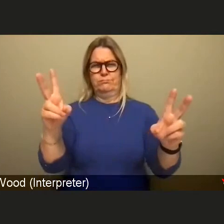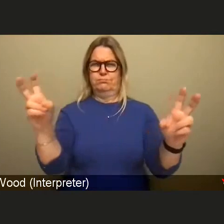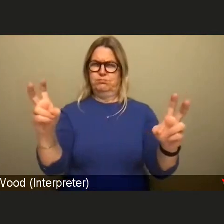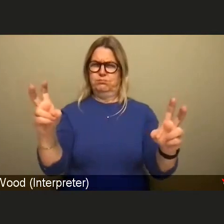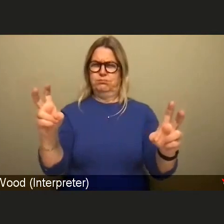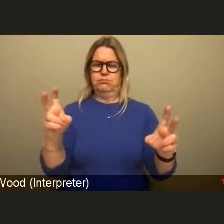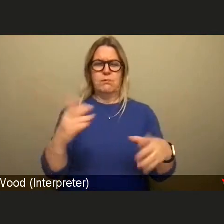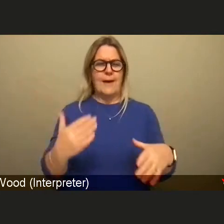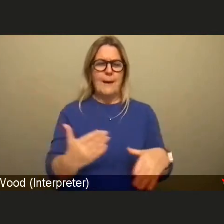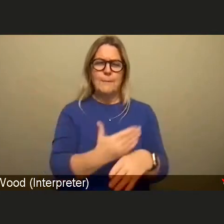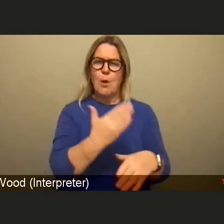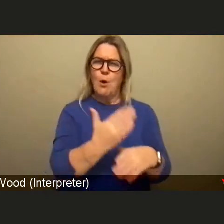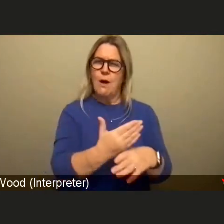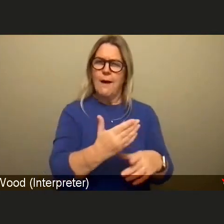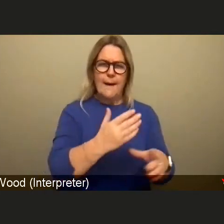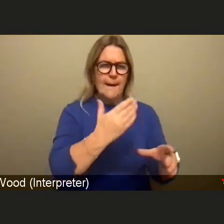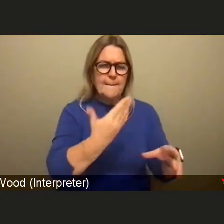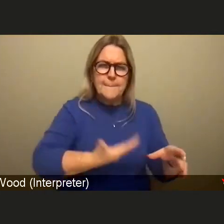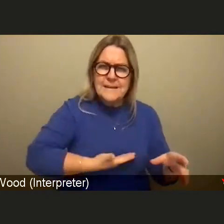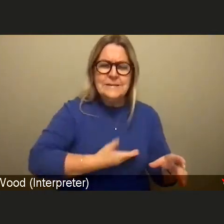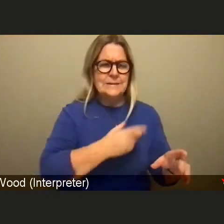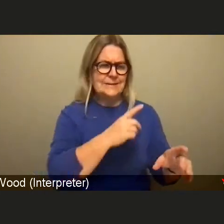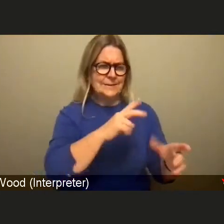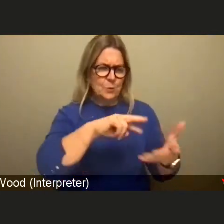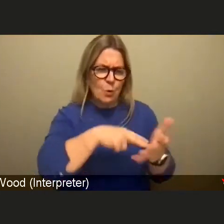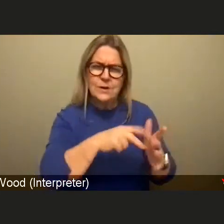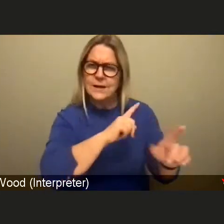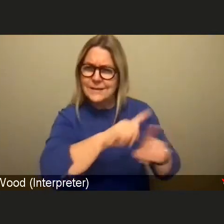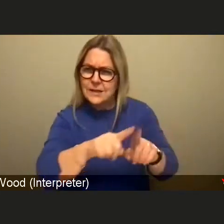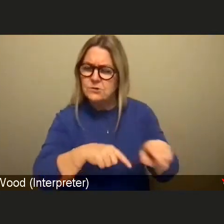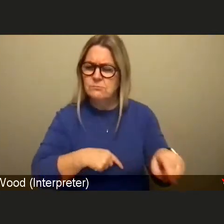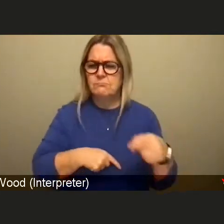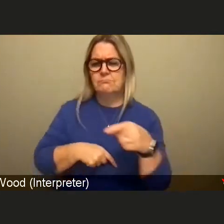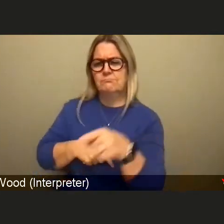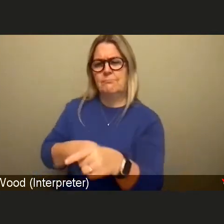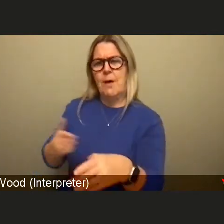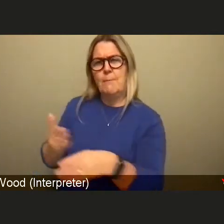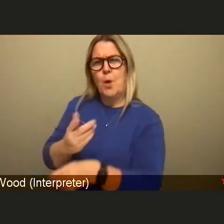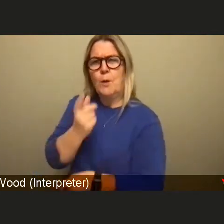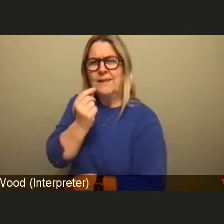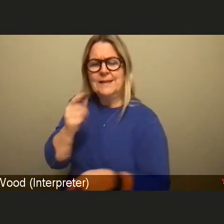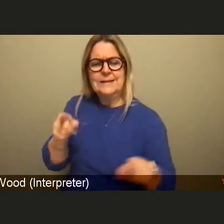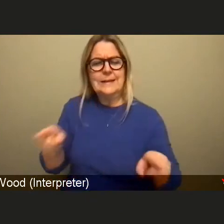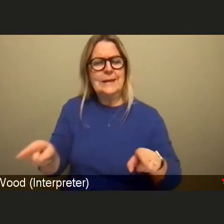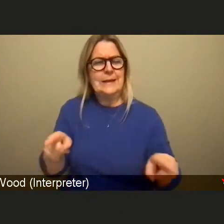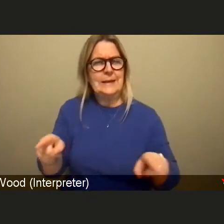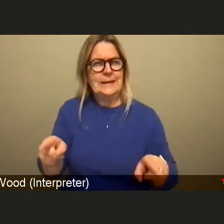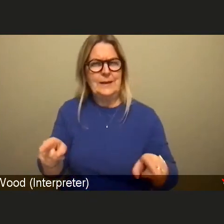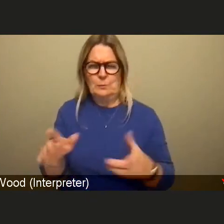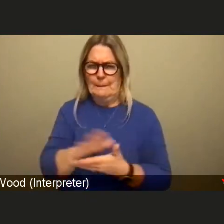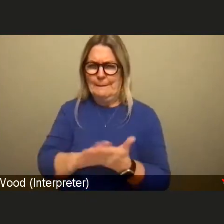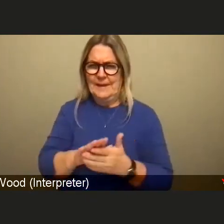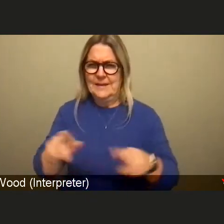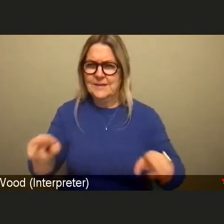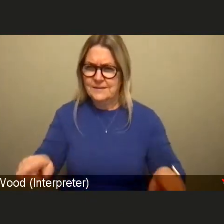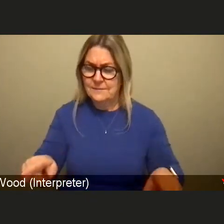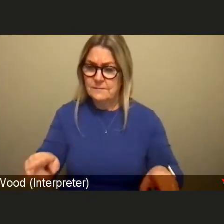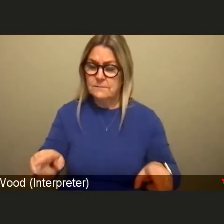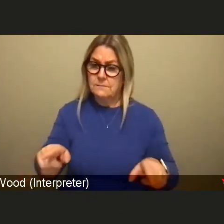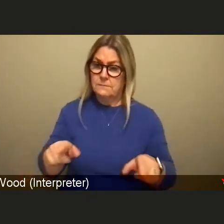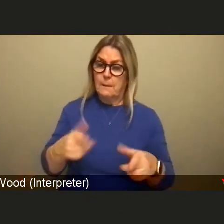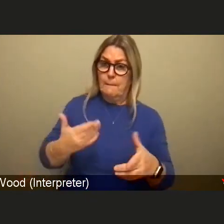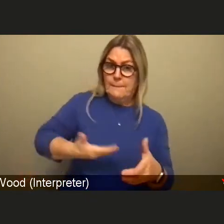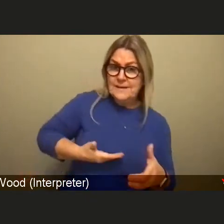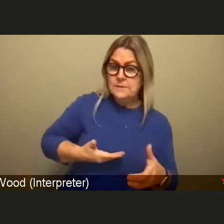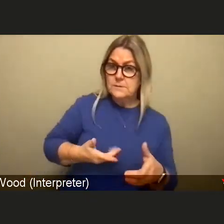employability versus employability mean, and how welcoming and inclusive are companies when it comes to disabled people? Are people